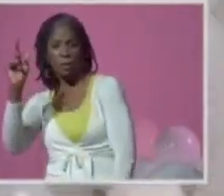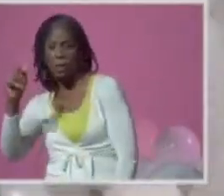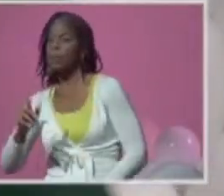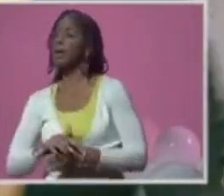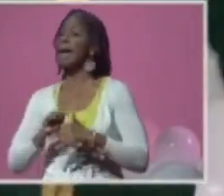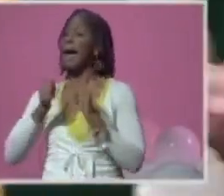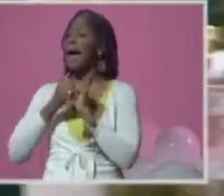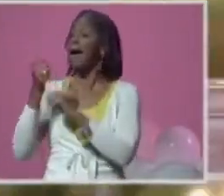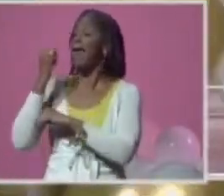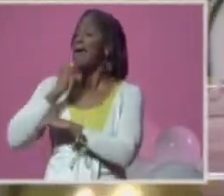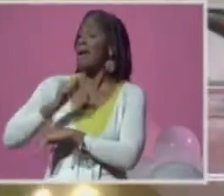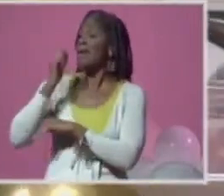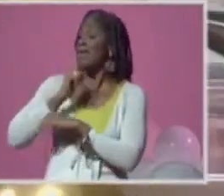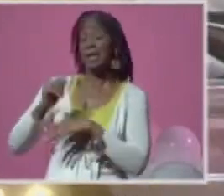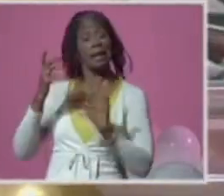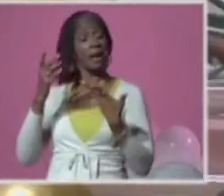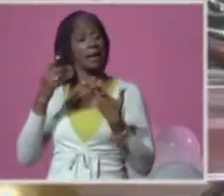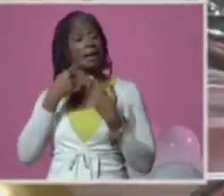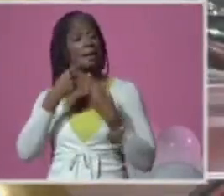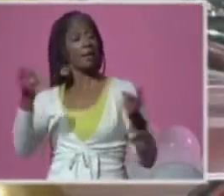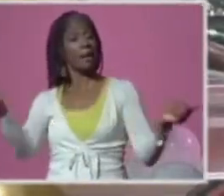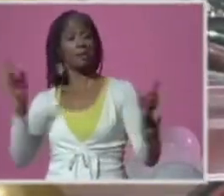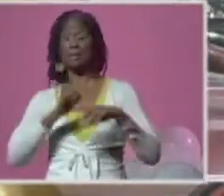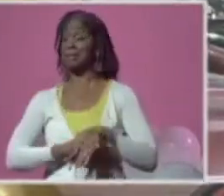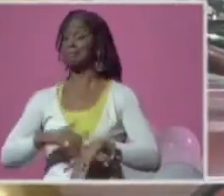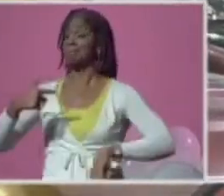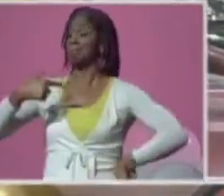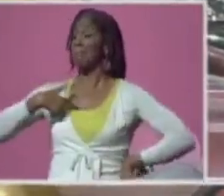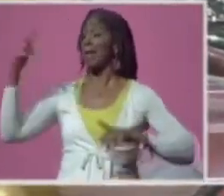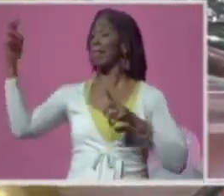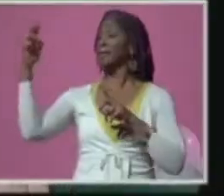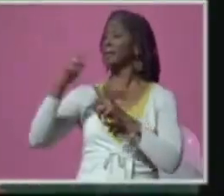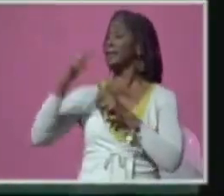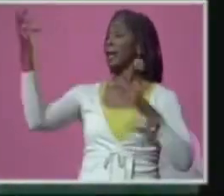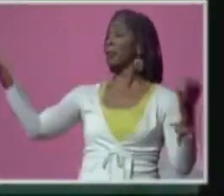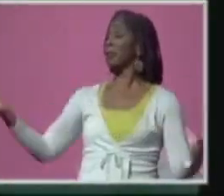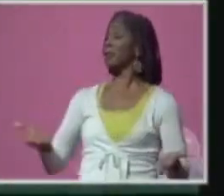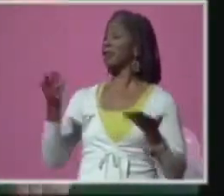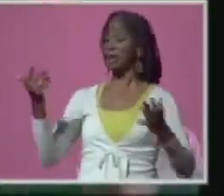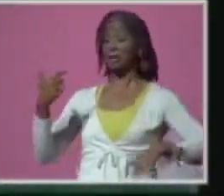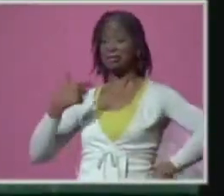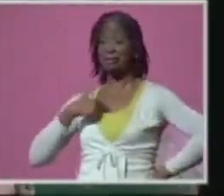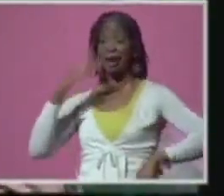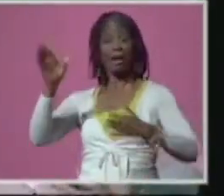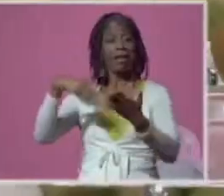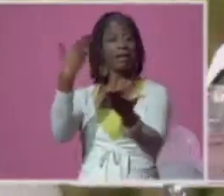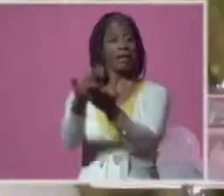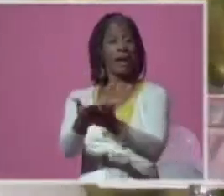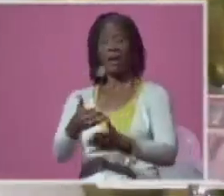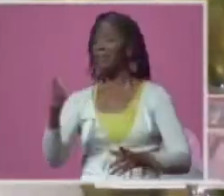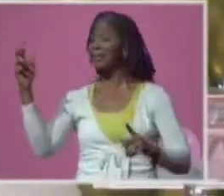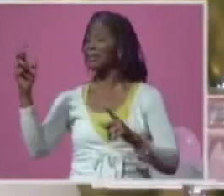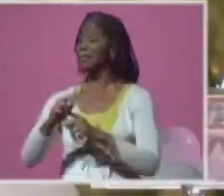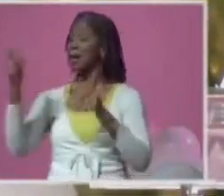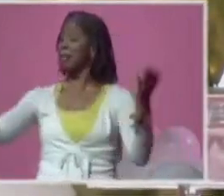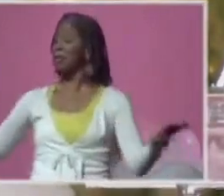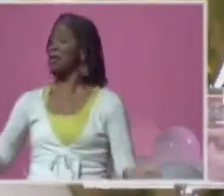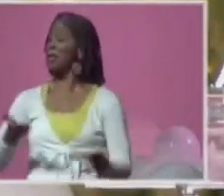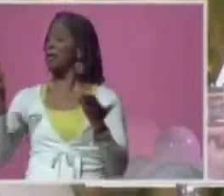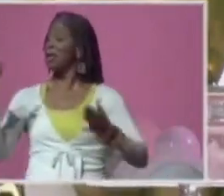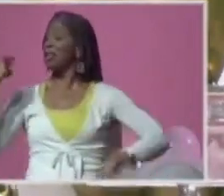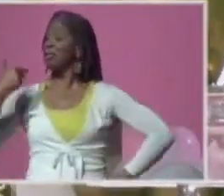day and announce with Muhammad Ali, the champ is here. The champ is here. I've already